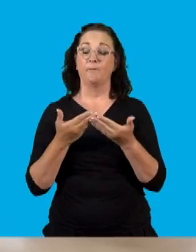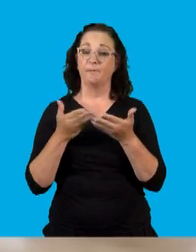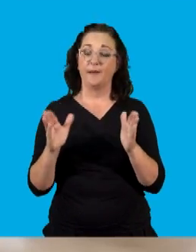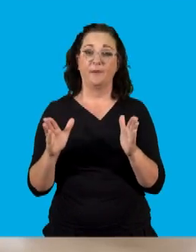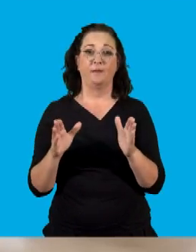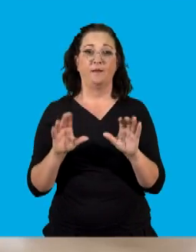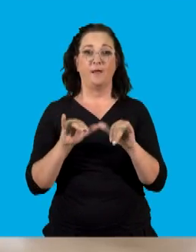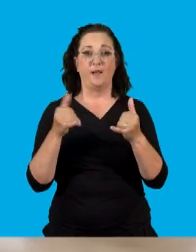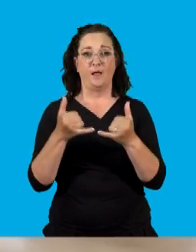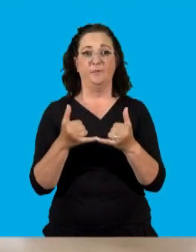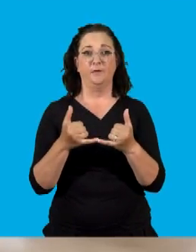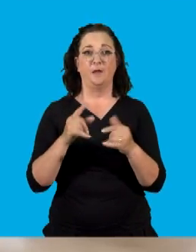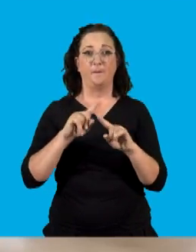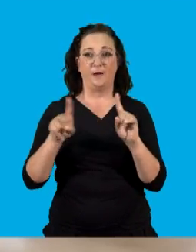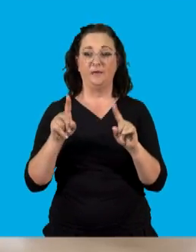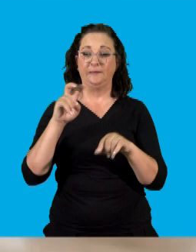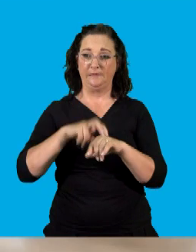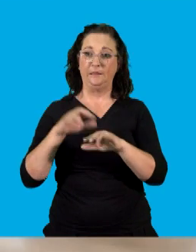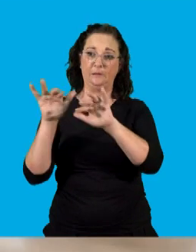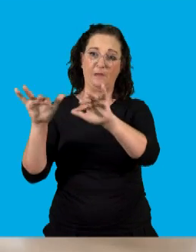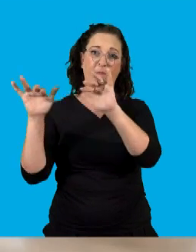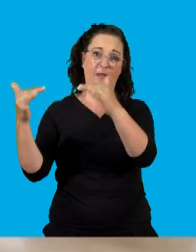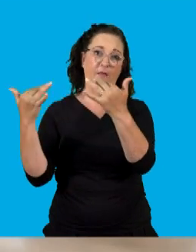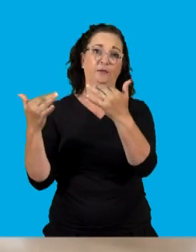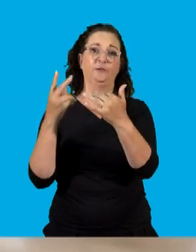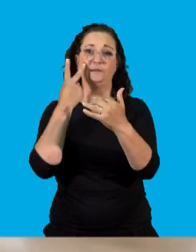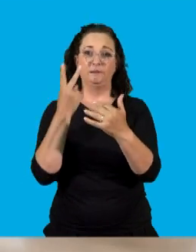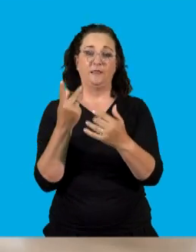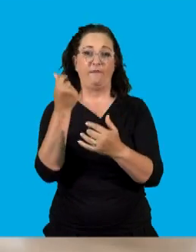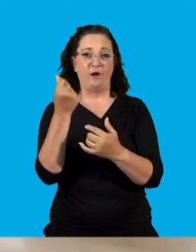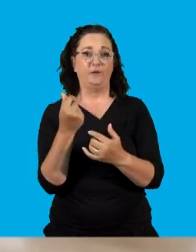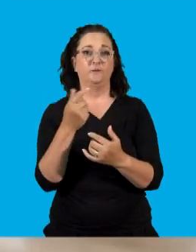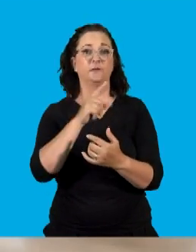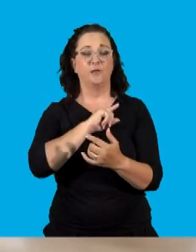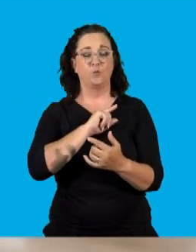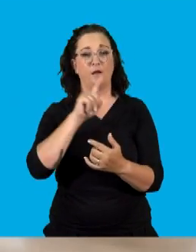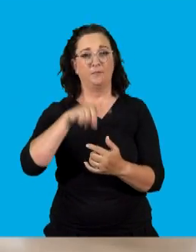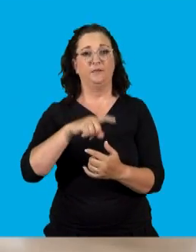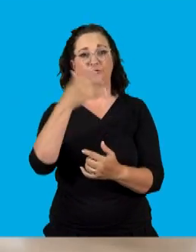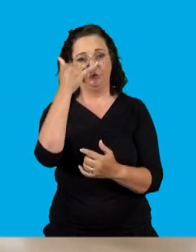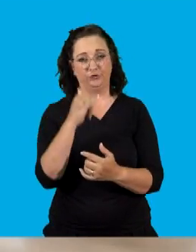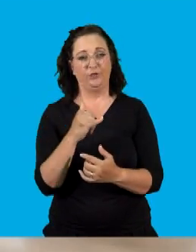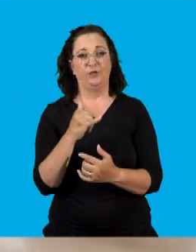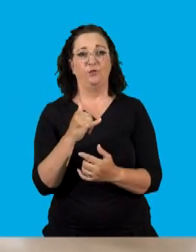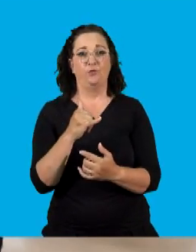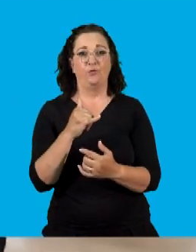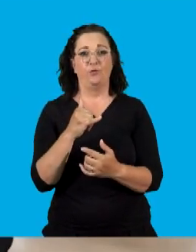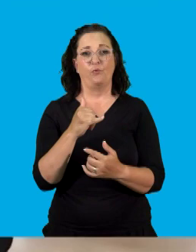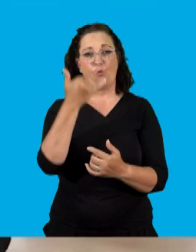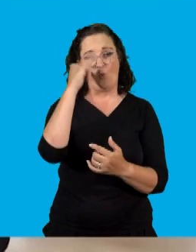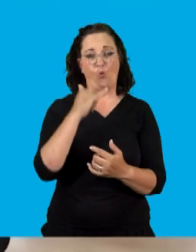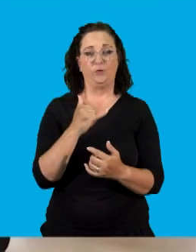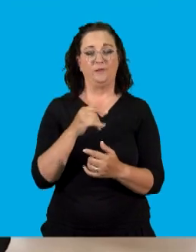because it's a public company, they have to be accountable to the public. Financial statements have to be audited. It is